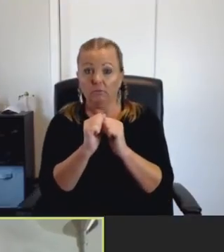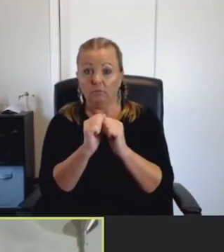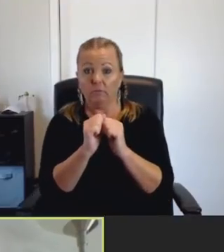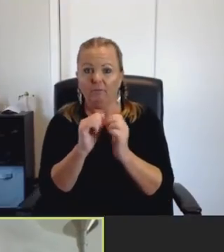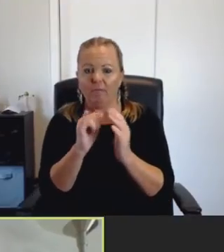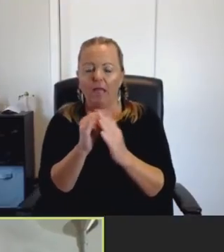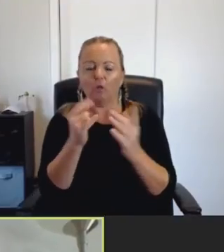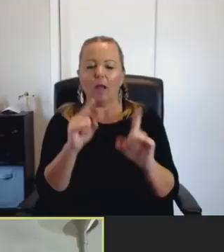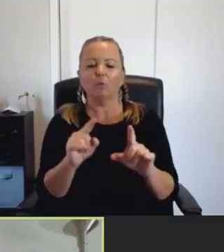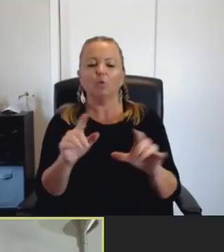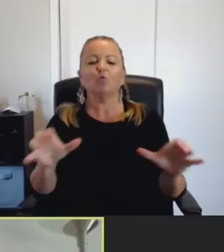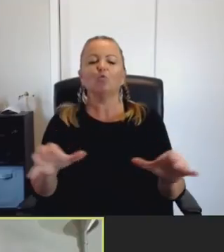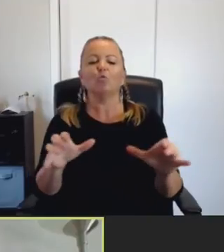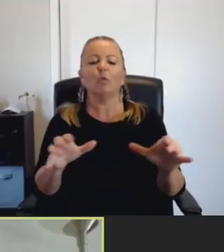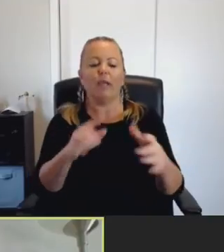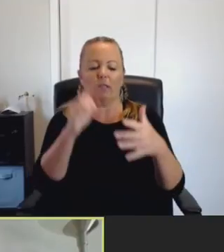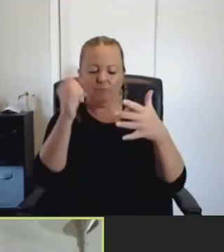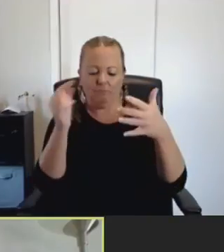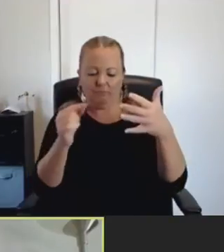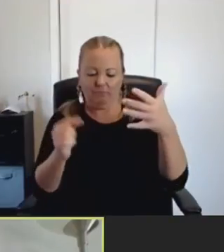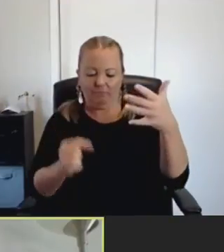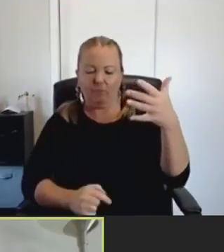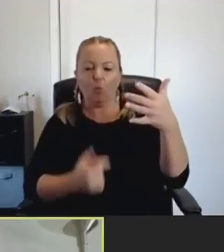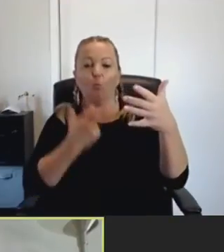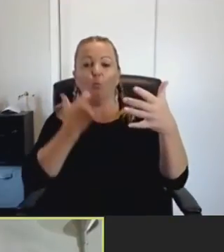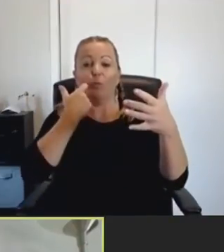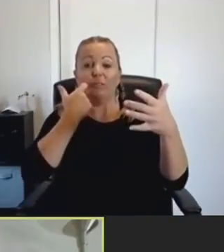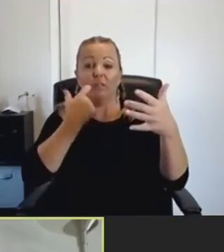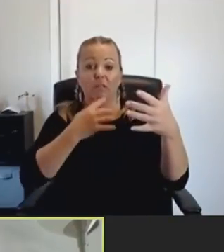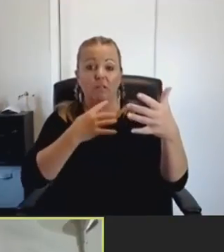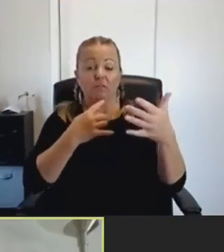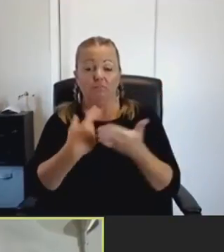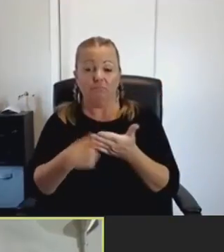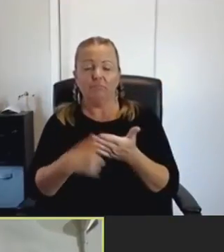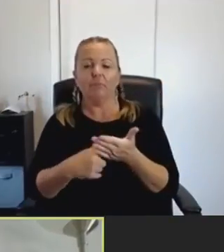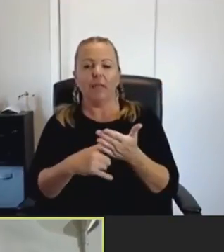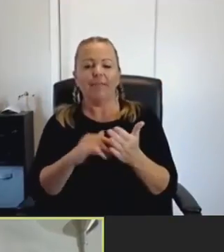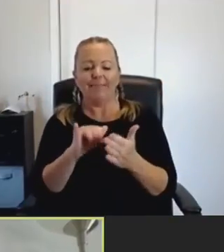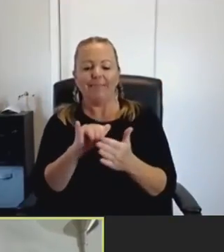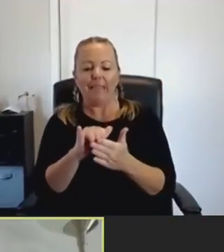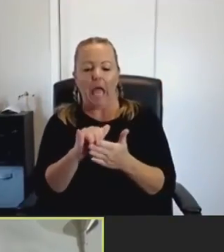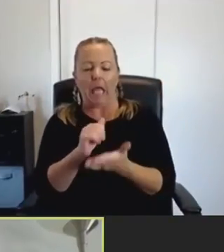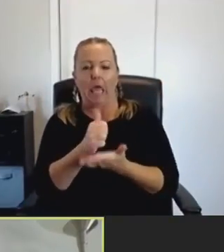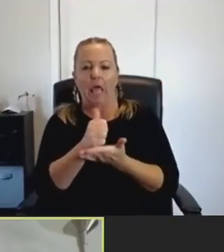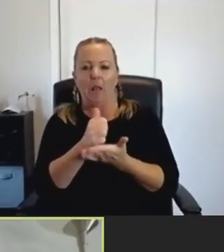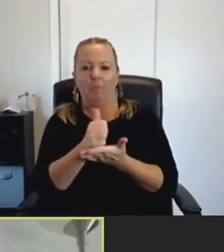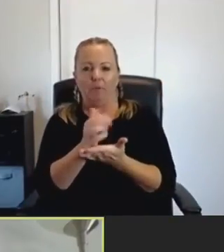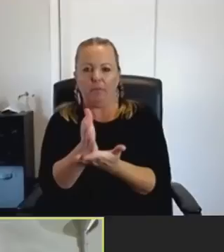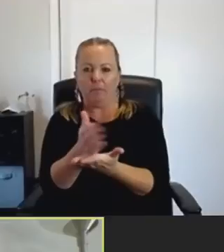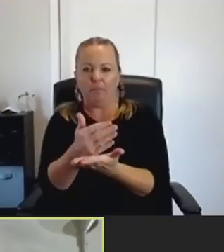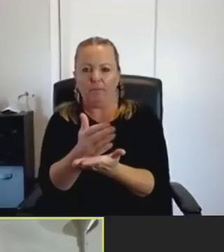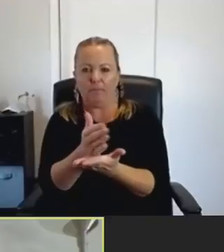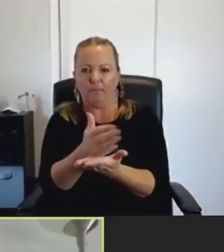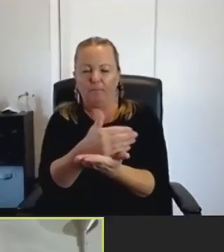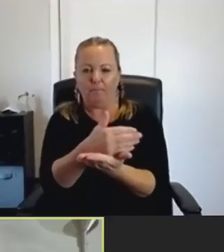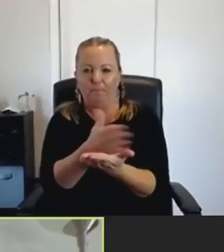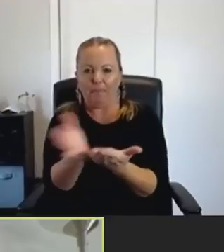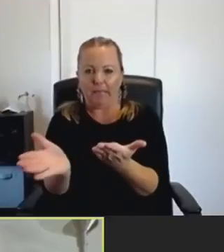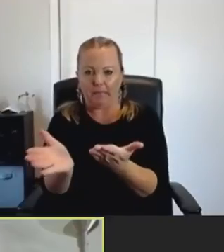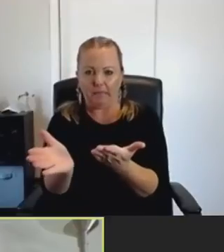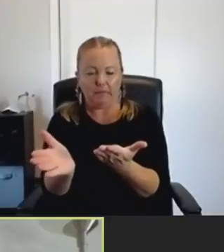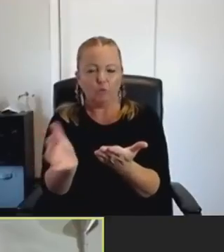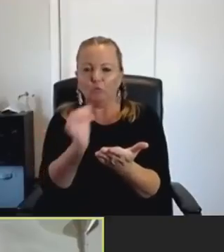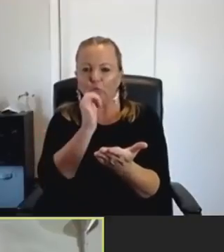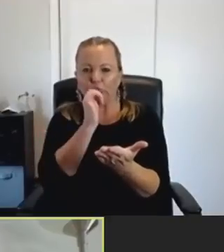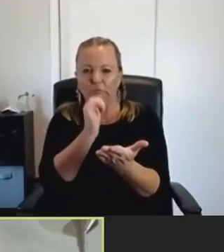doing a lot of those things that we talked about previously is what's going to help us get the compass back to not